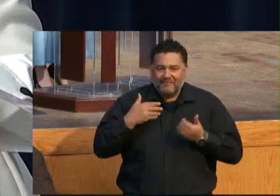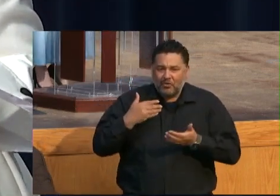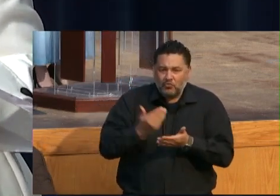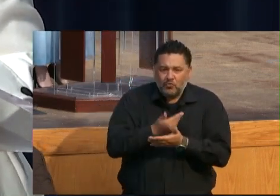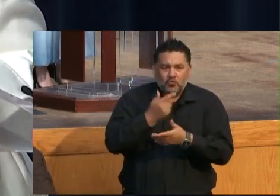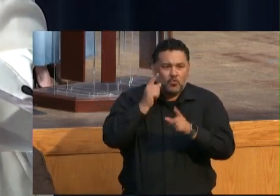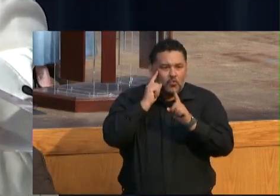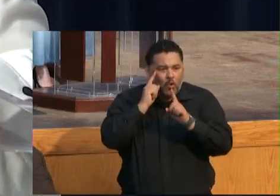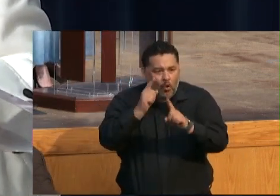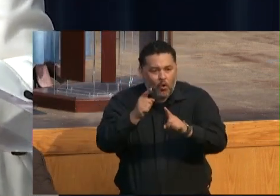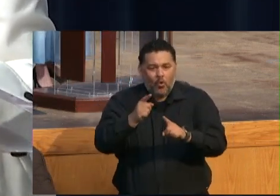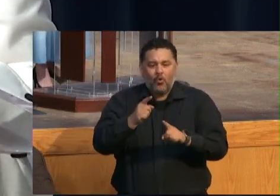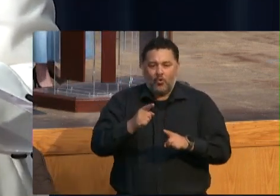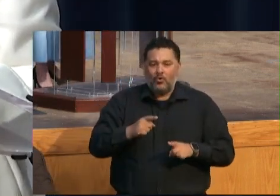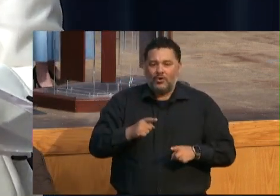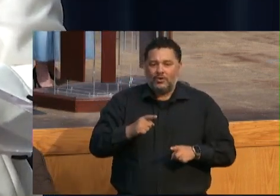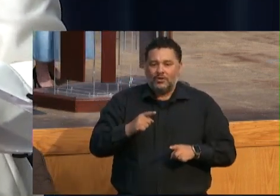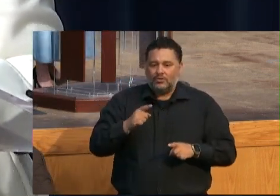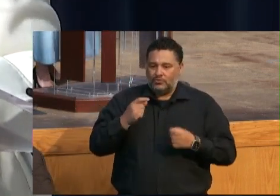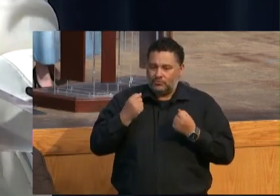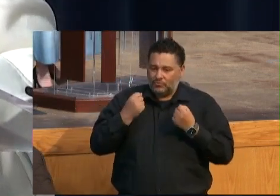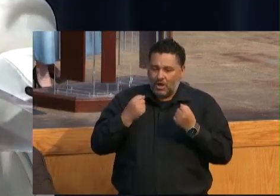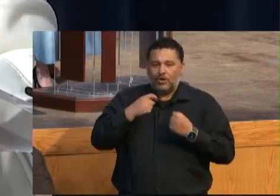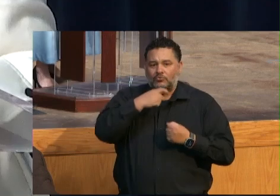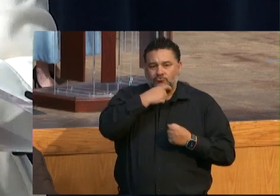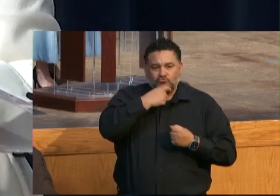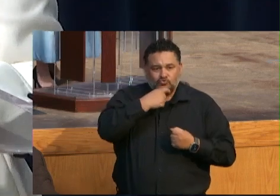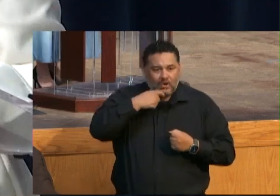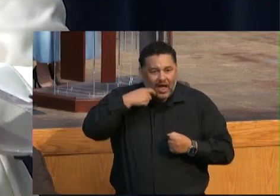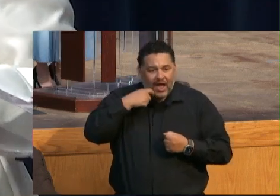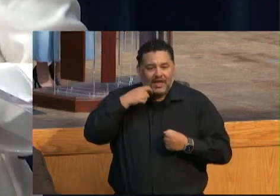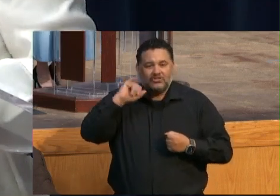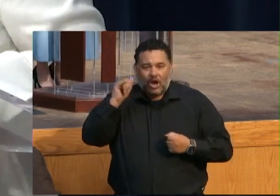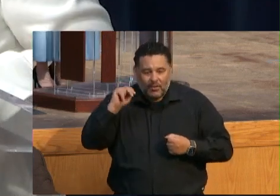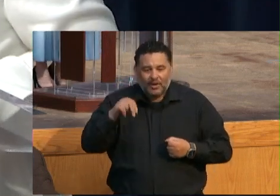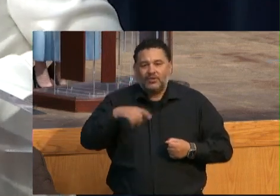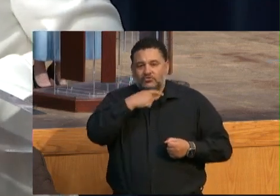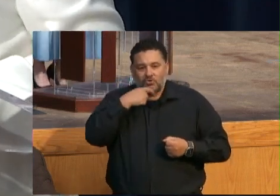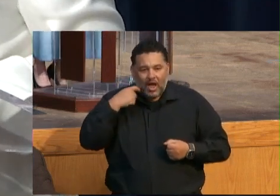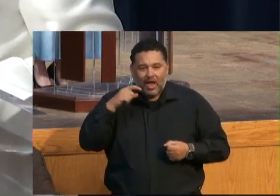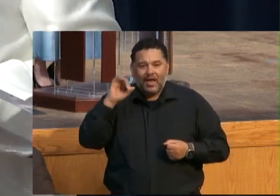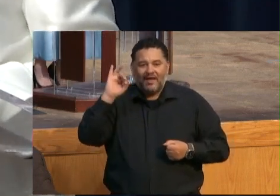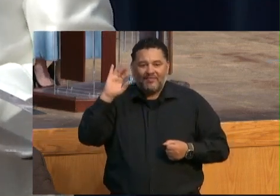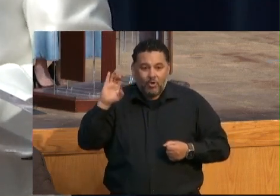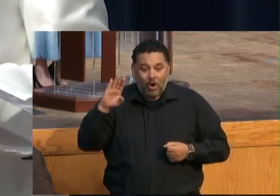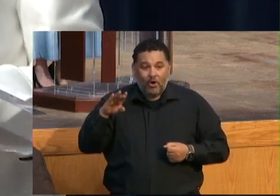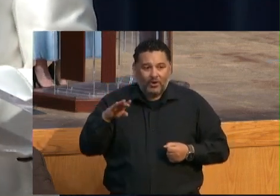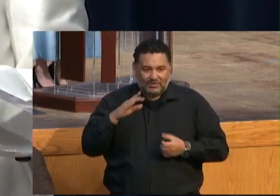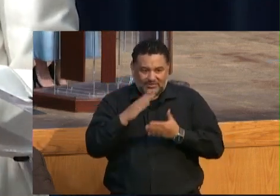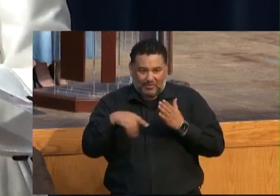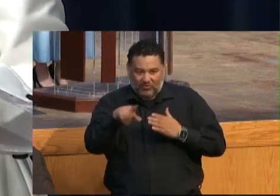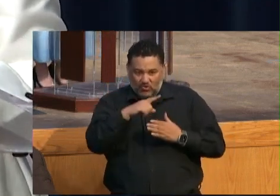dry January, dry February for the overachievers,